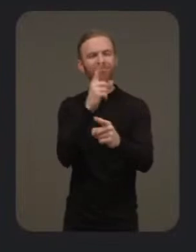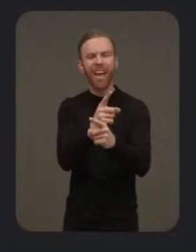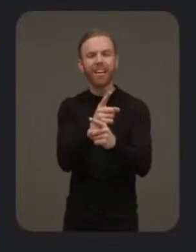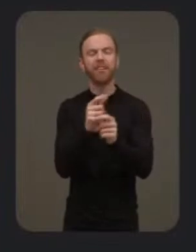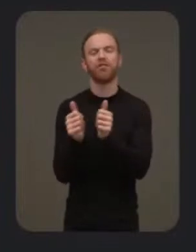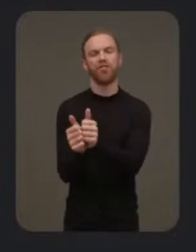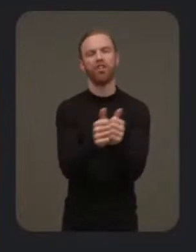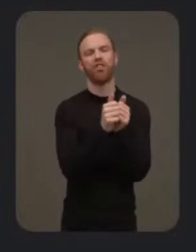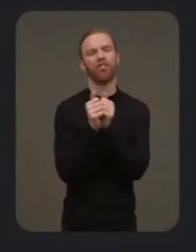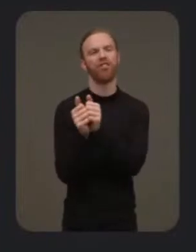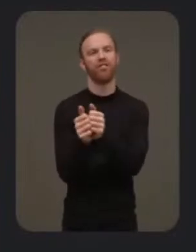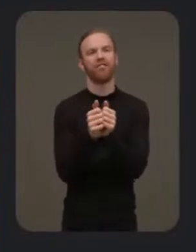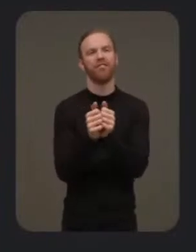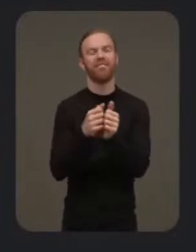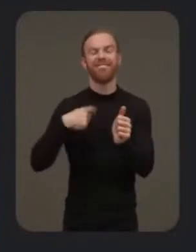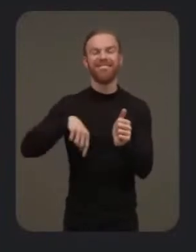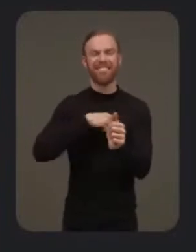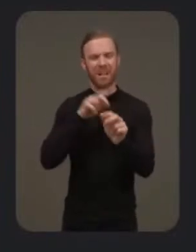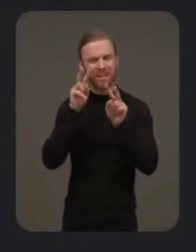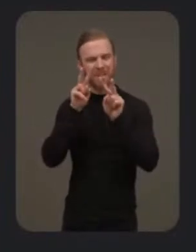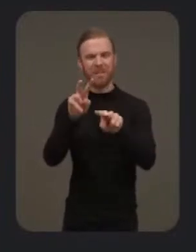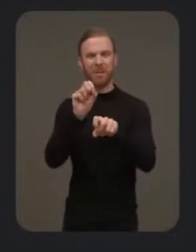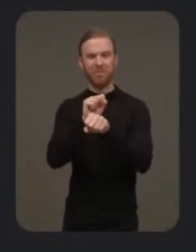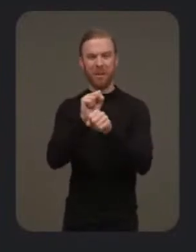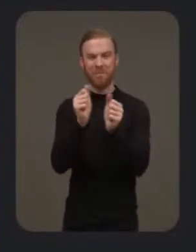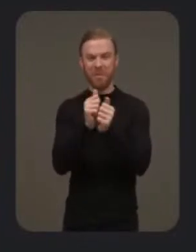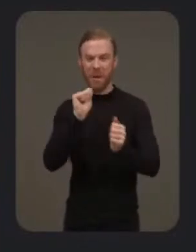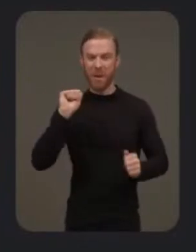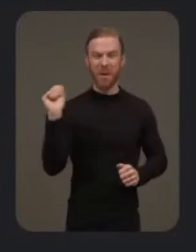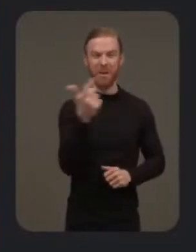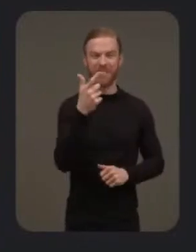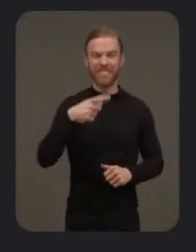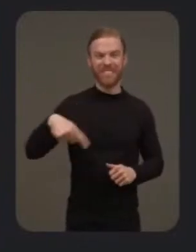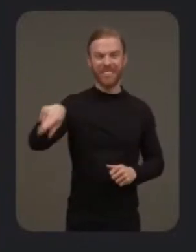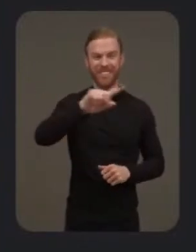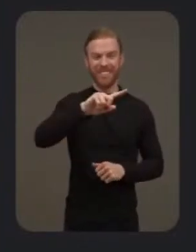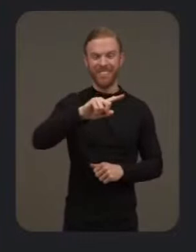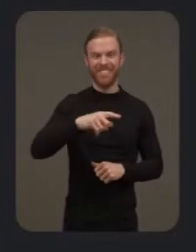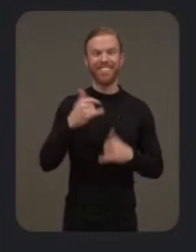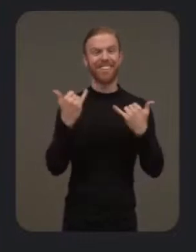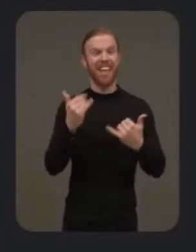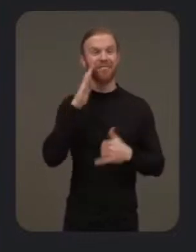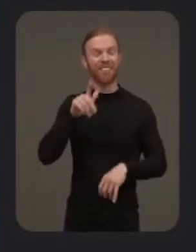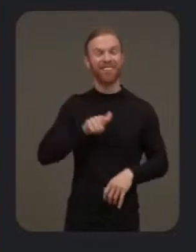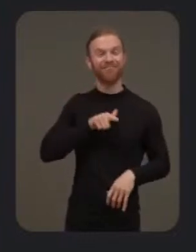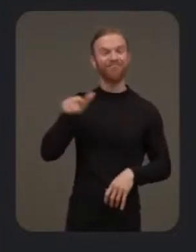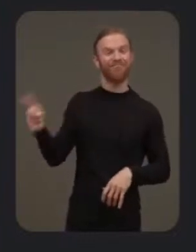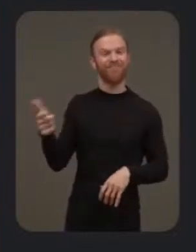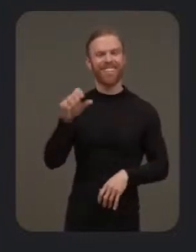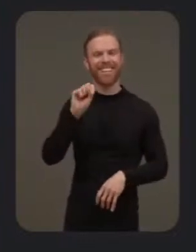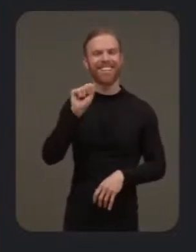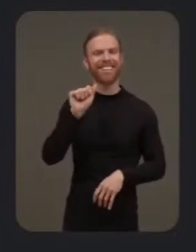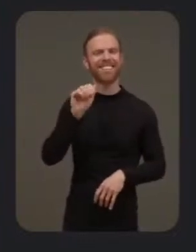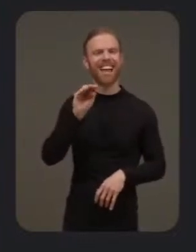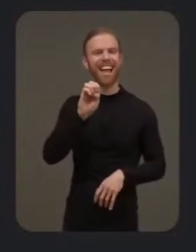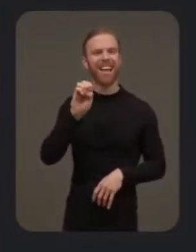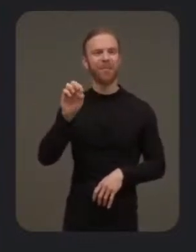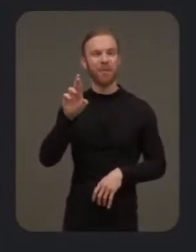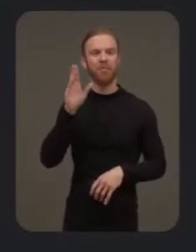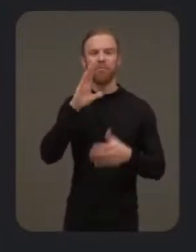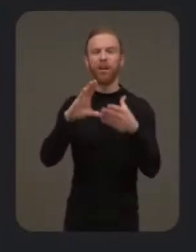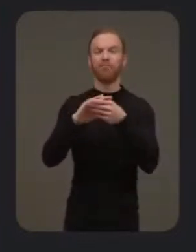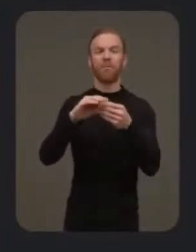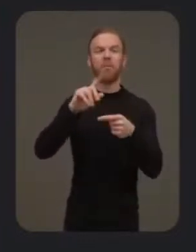together. We look forward to working with all of you. And now I'll hand it off to Samir, who will speak to you about all the